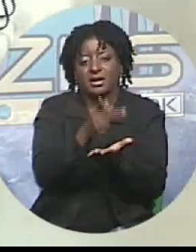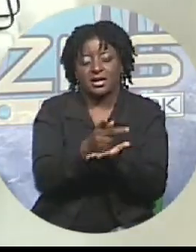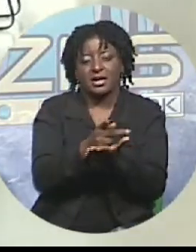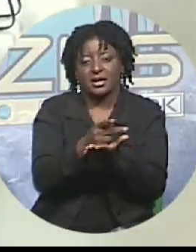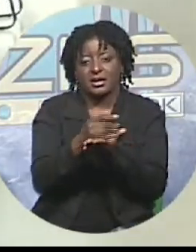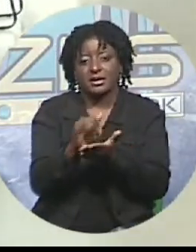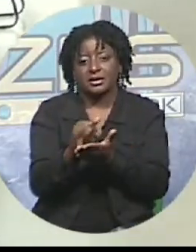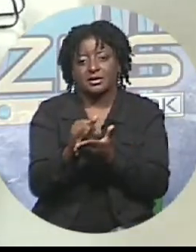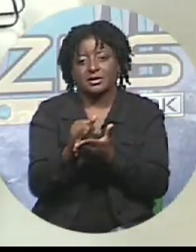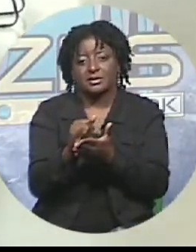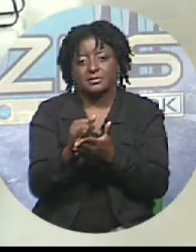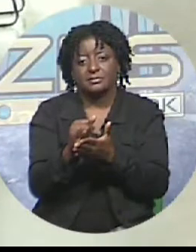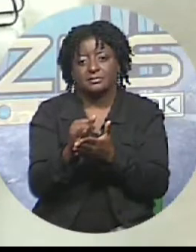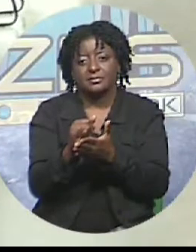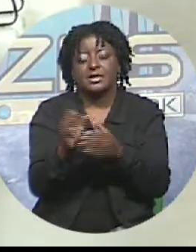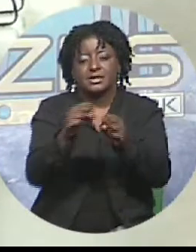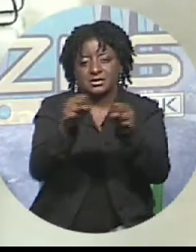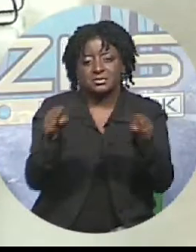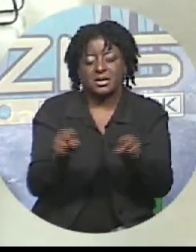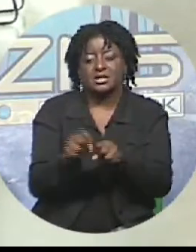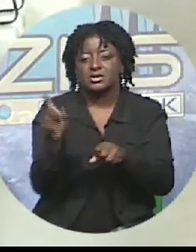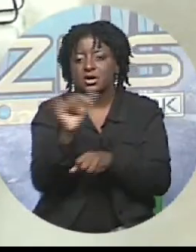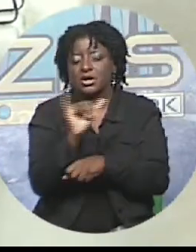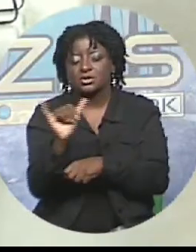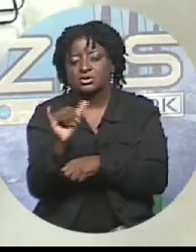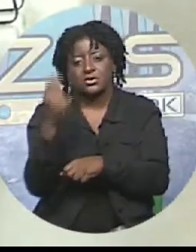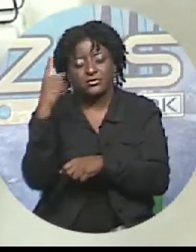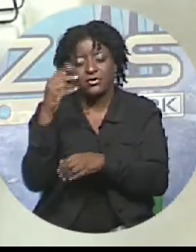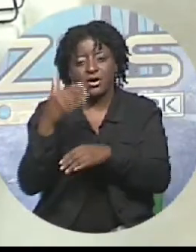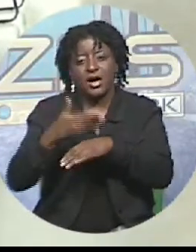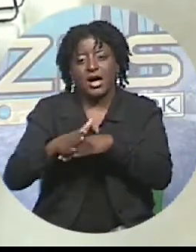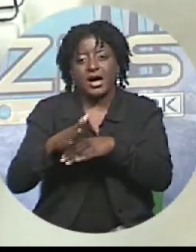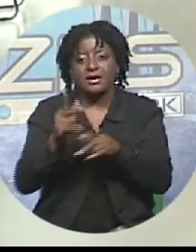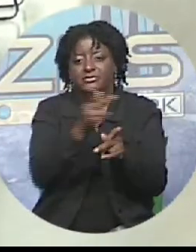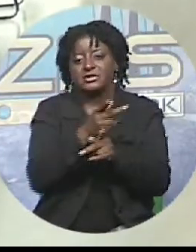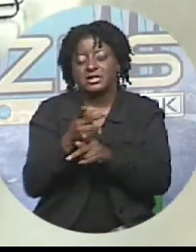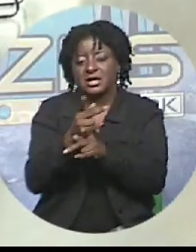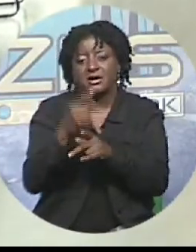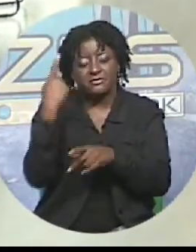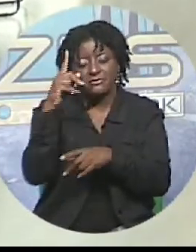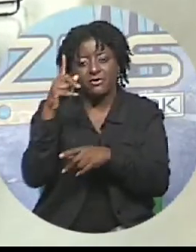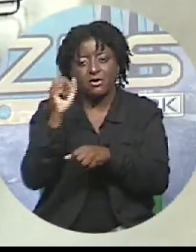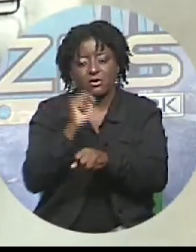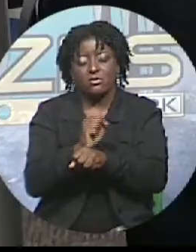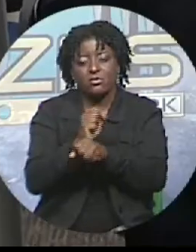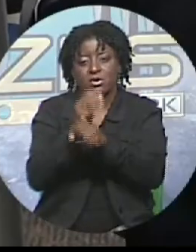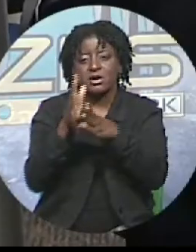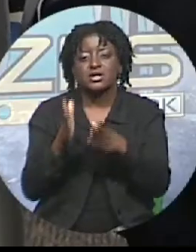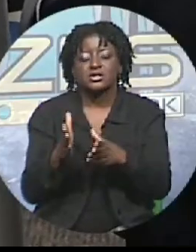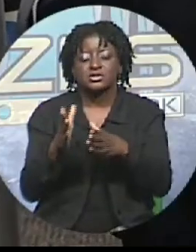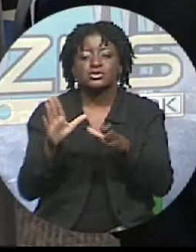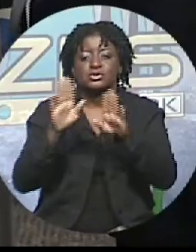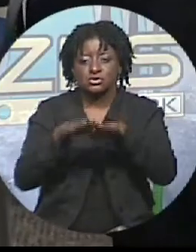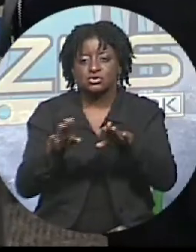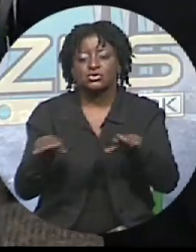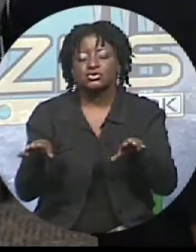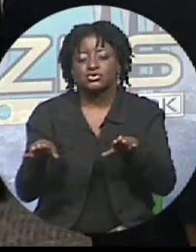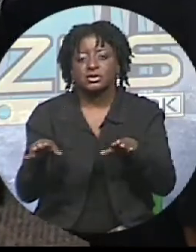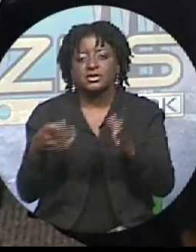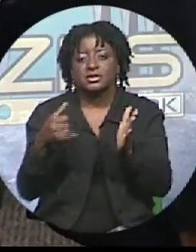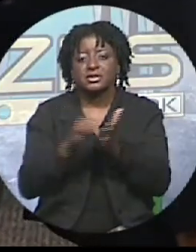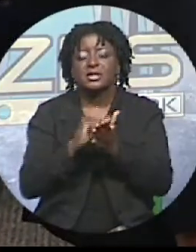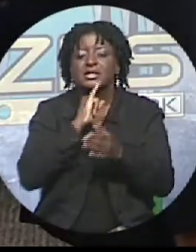that accommodations have also been made for aftercare of employees' children, which he regards as a necessity, leading to the continued high level